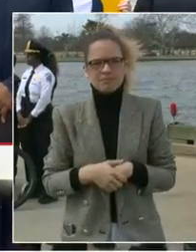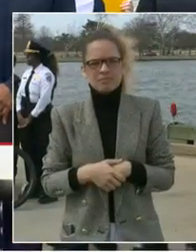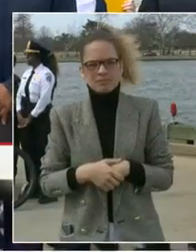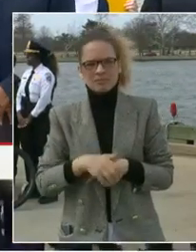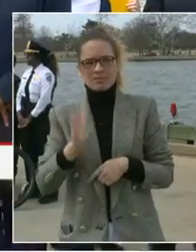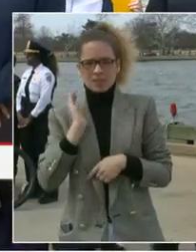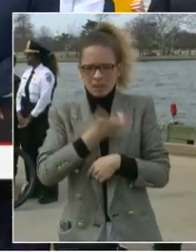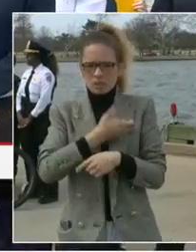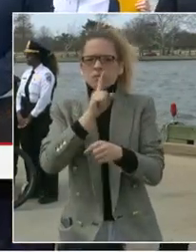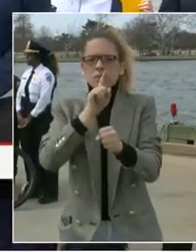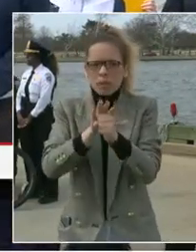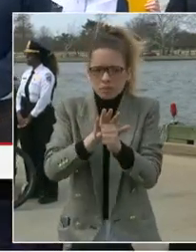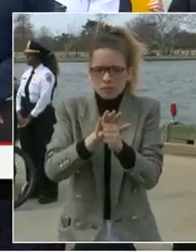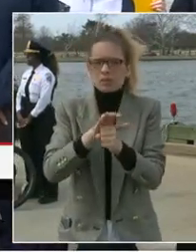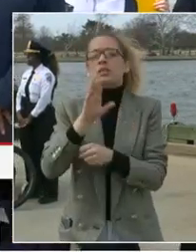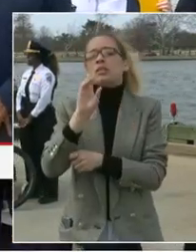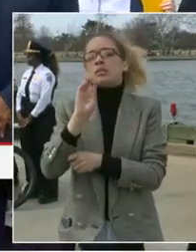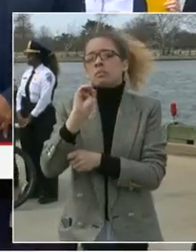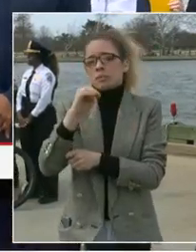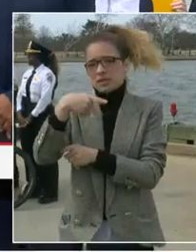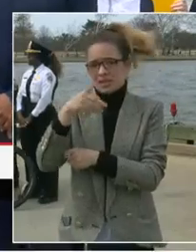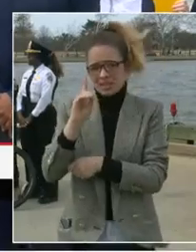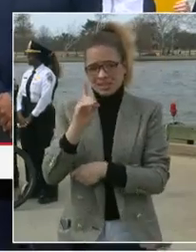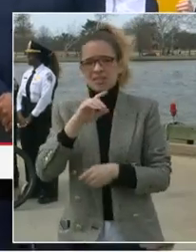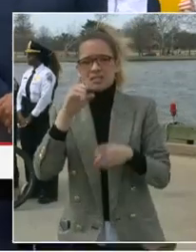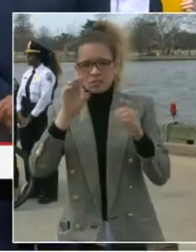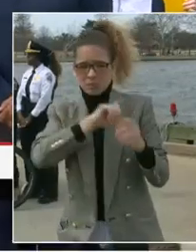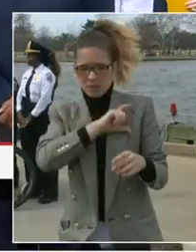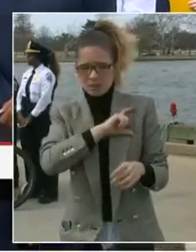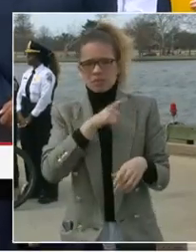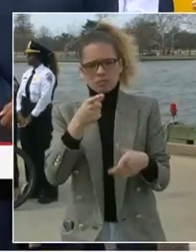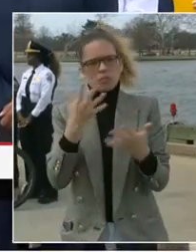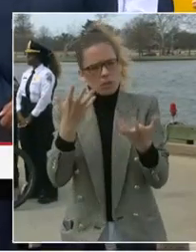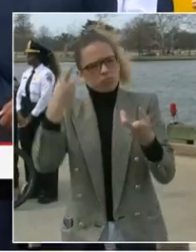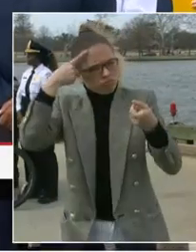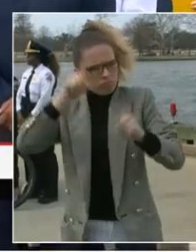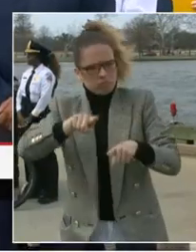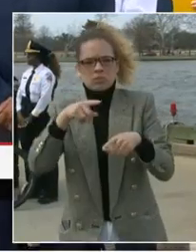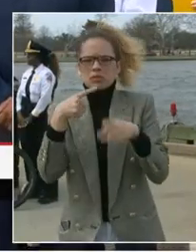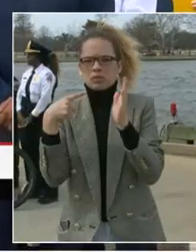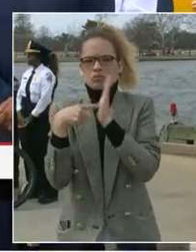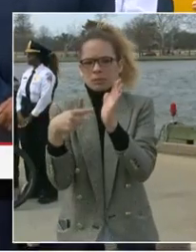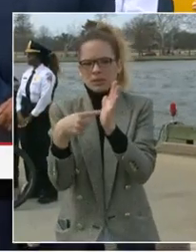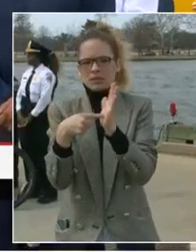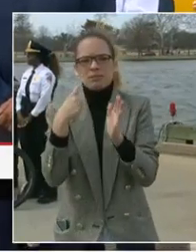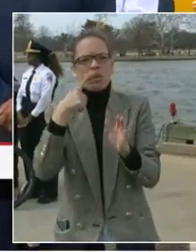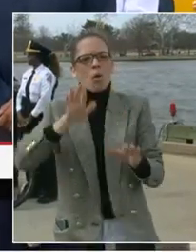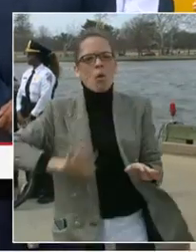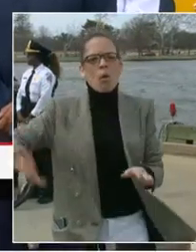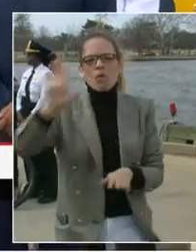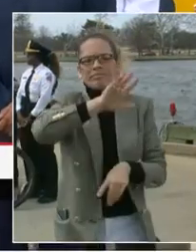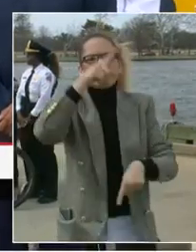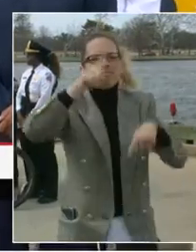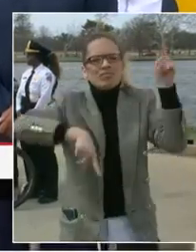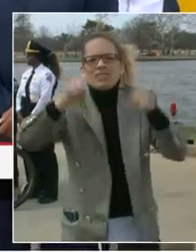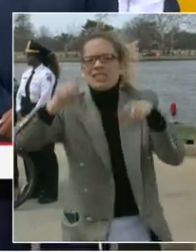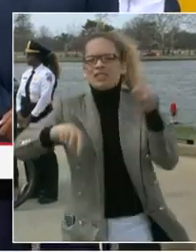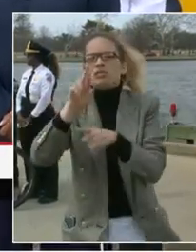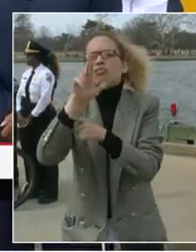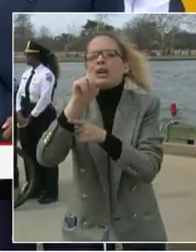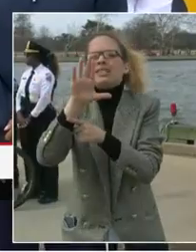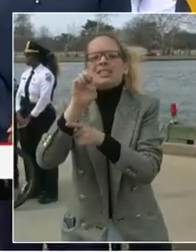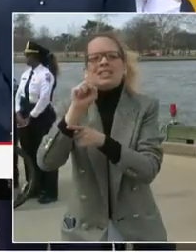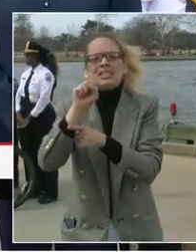MPD has agreed to take measures to increase the representation of women in all ranks of law enforcement, ensure that